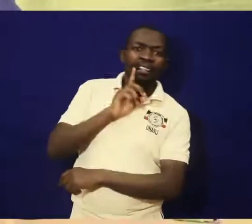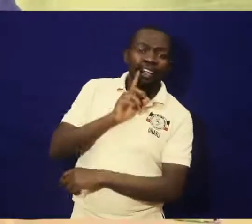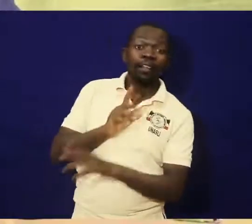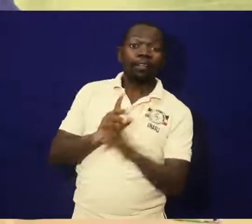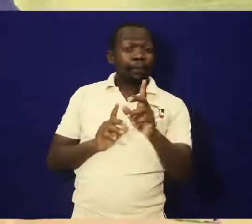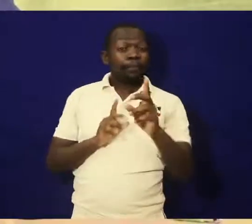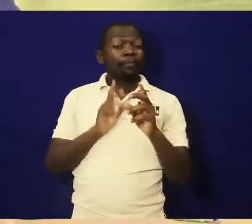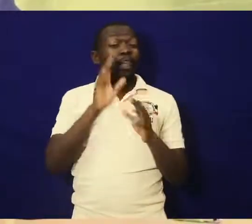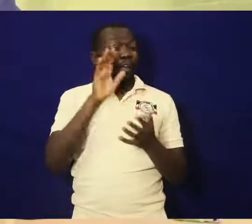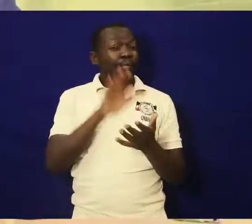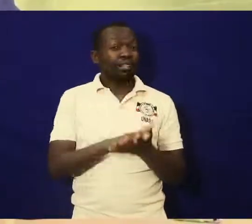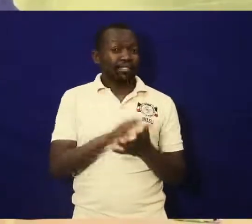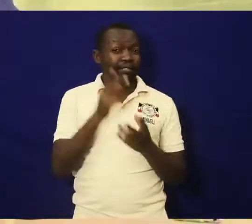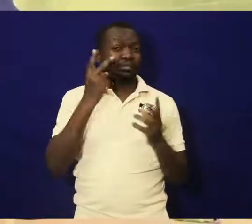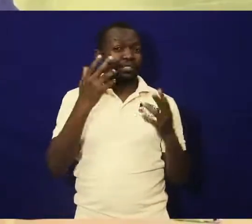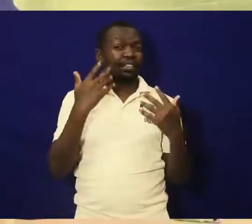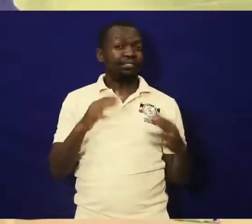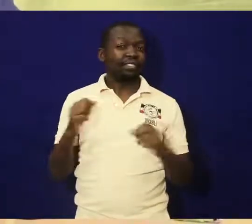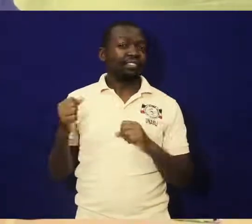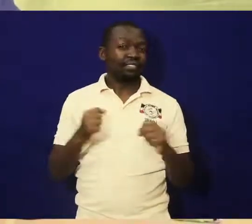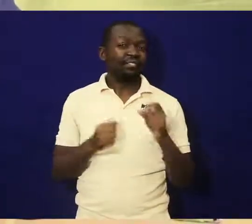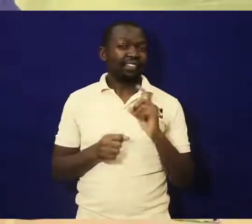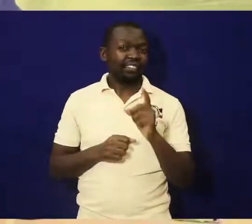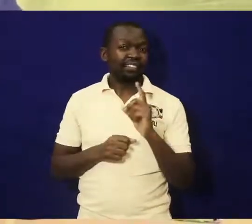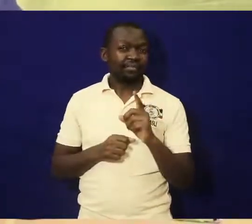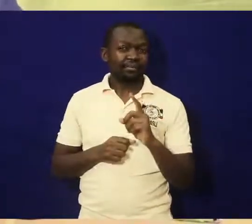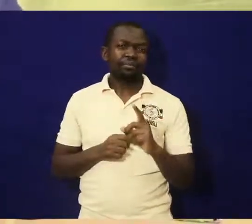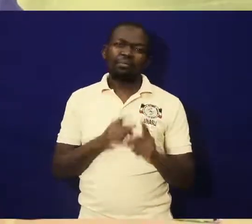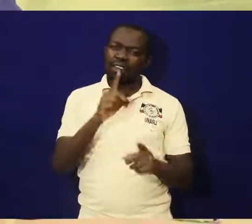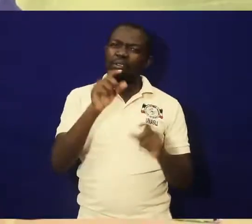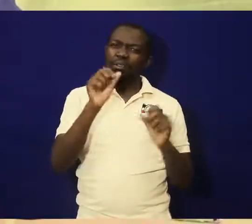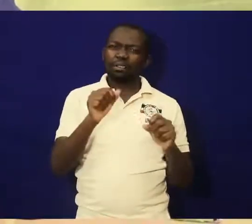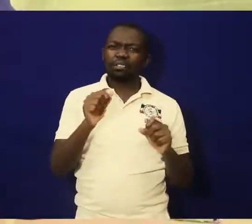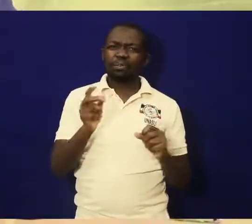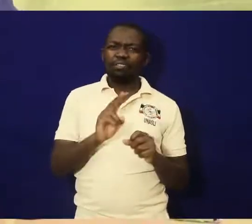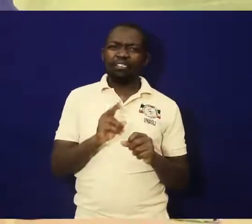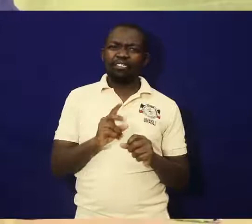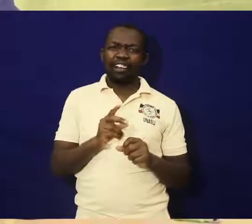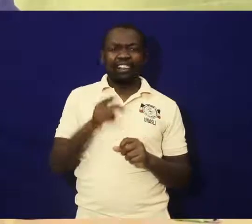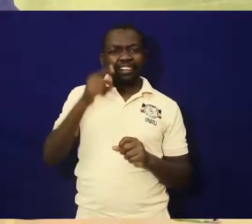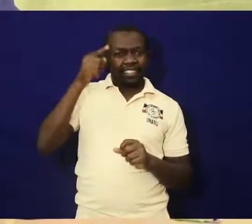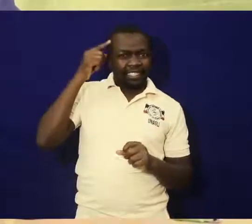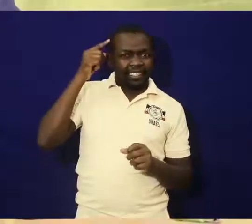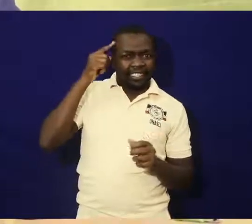So I believe you have ever seen a fight. At least you have seen lizards somewhere.